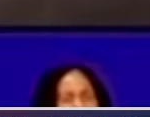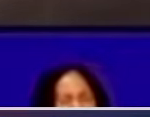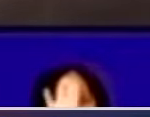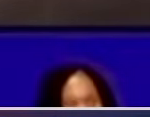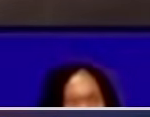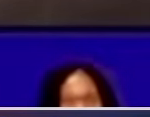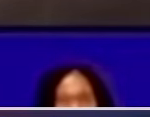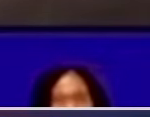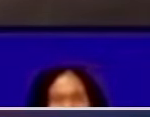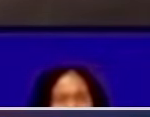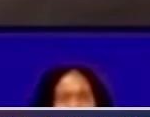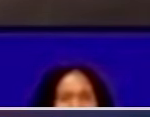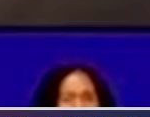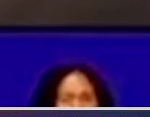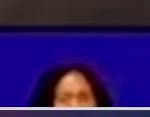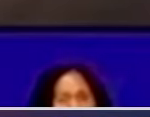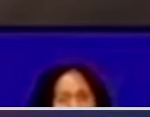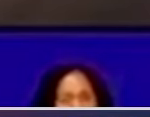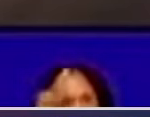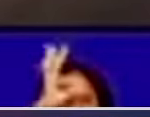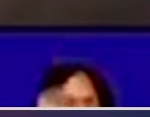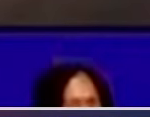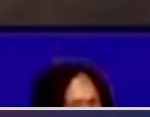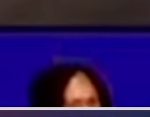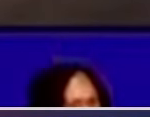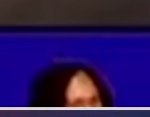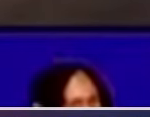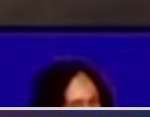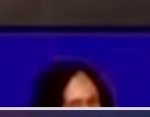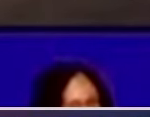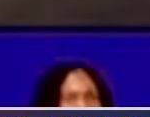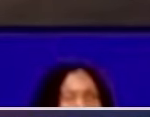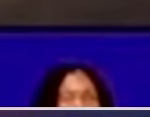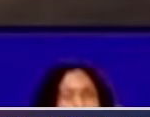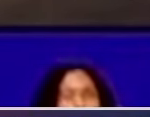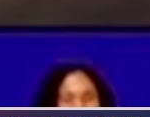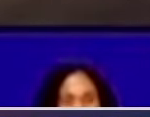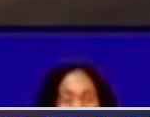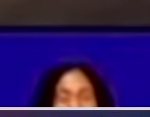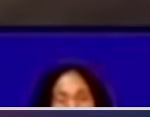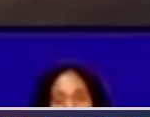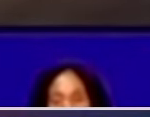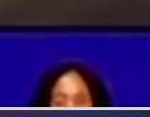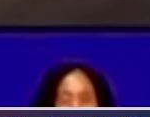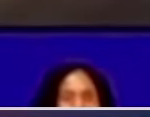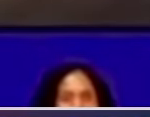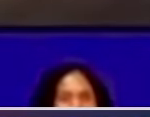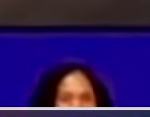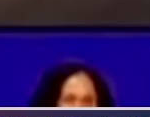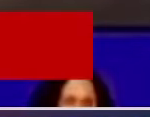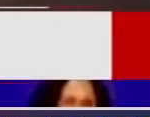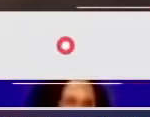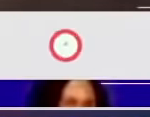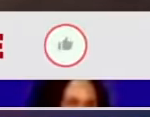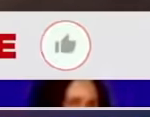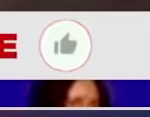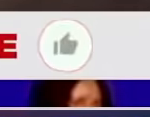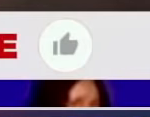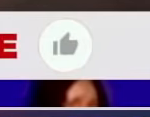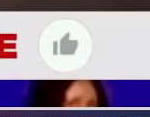state capture and the incapable state, the policy of cadre deployment. Clearly, Mr.